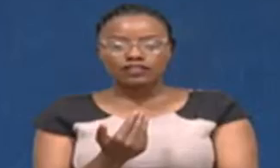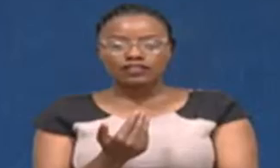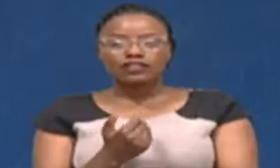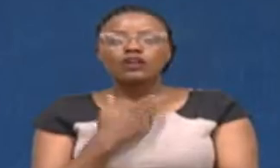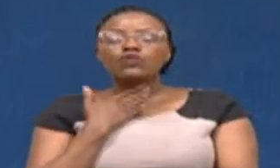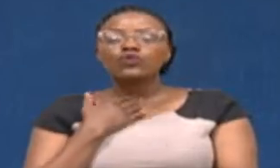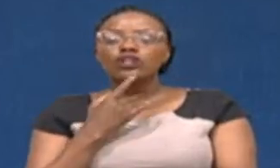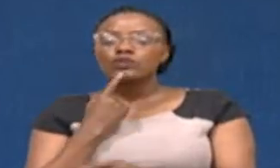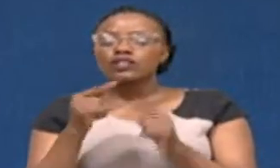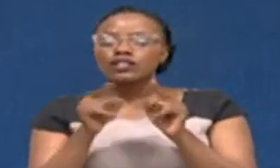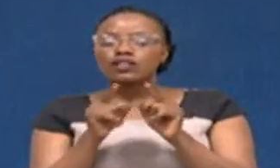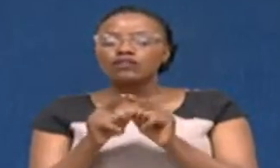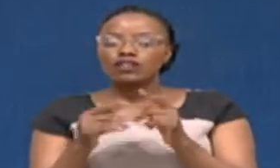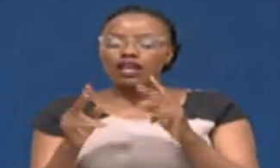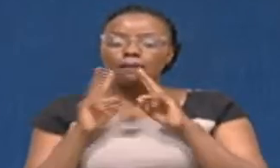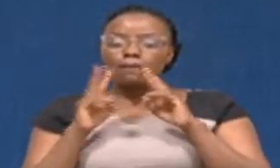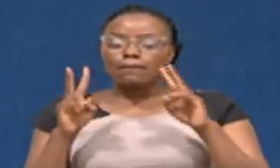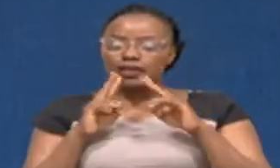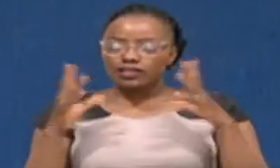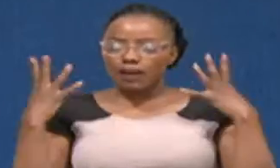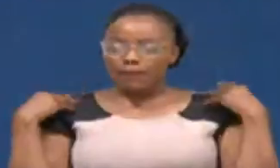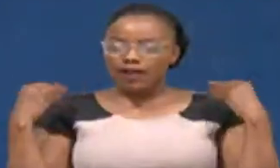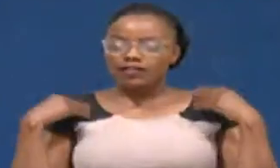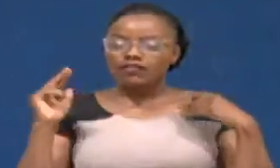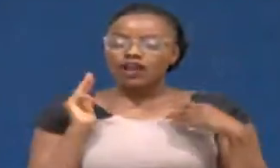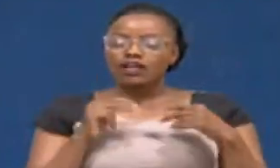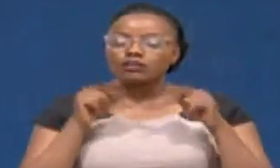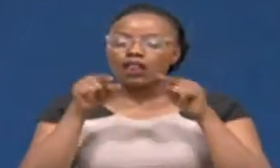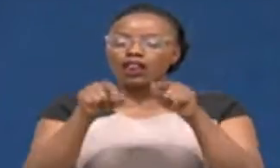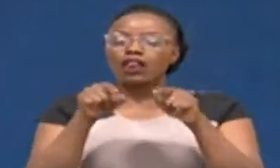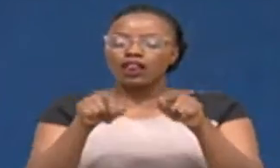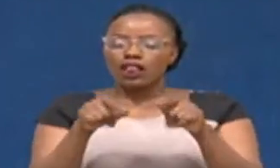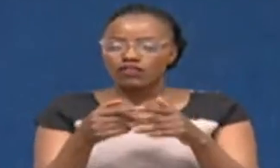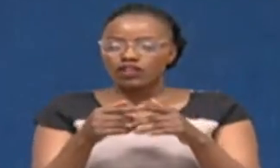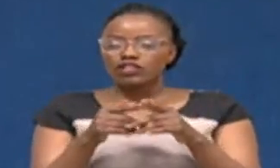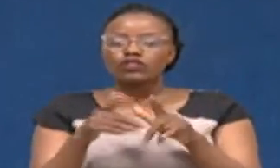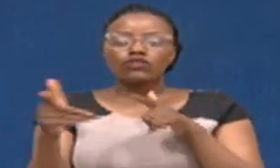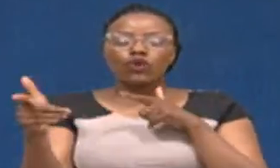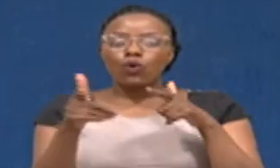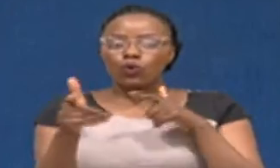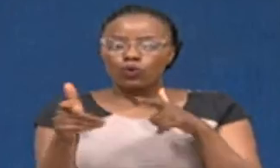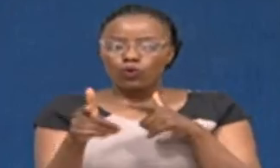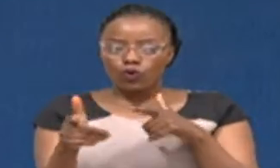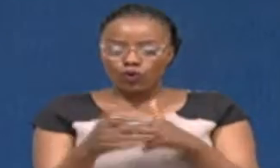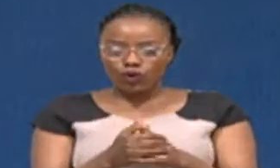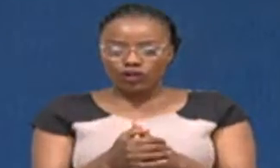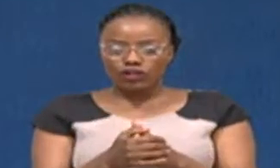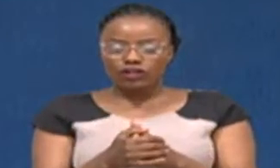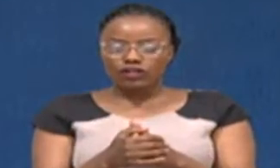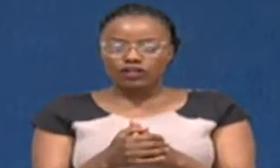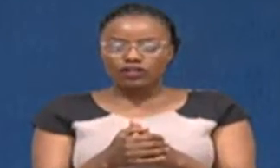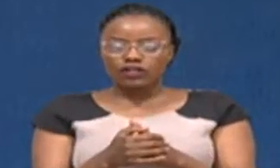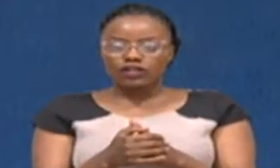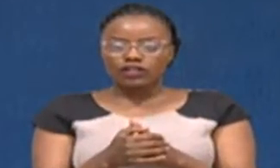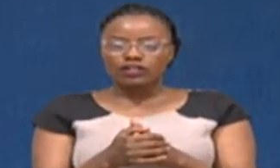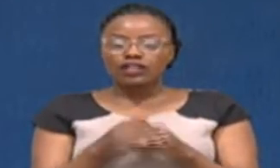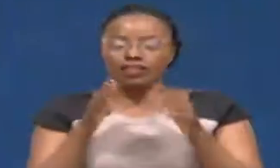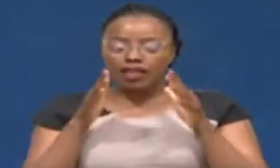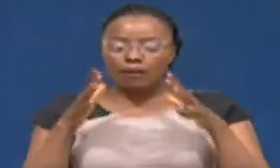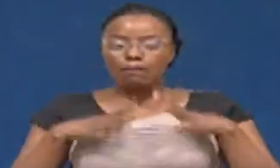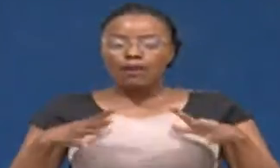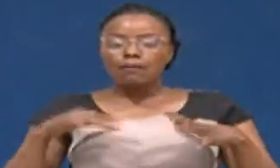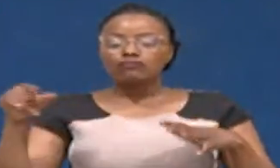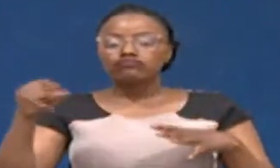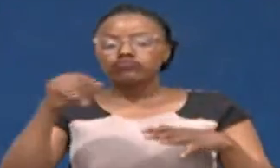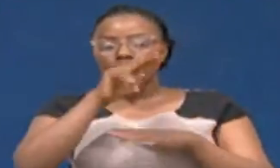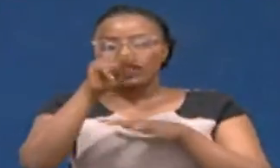I want to speak as a peace practitioner, and we have been accused of firefighting. the human beings